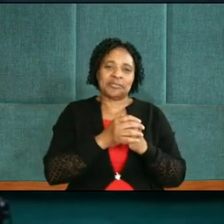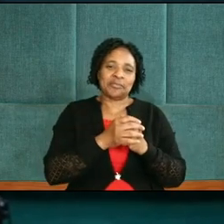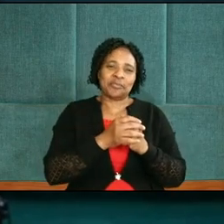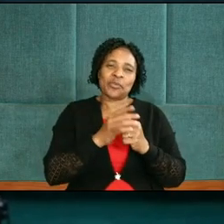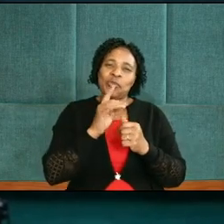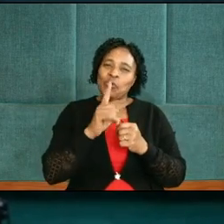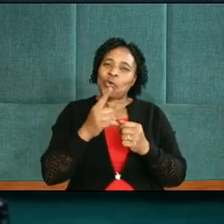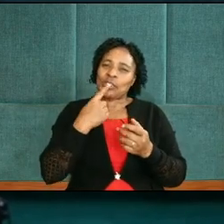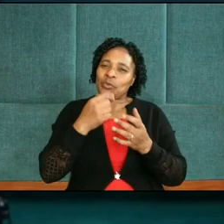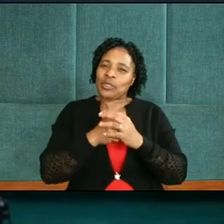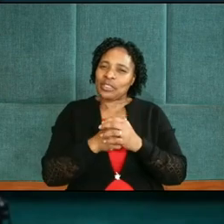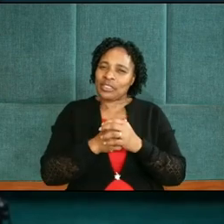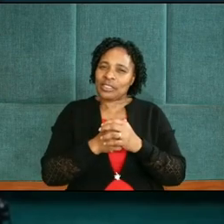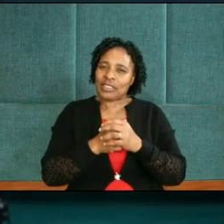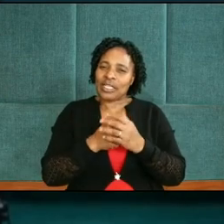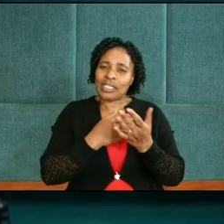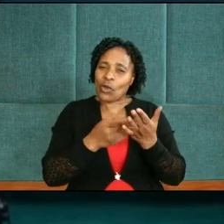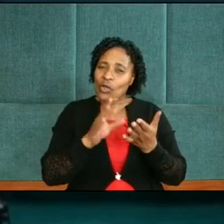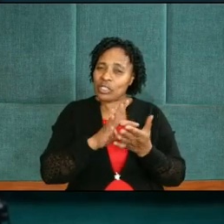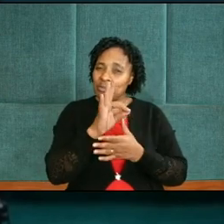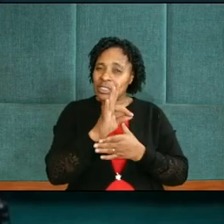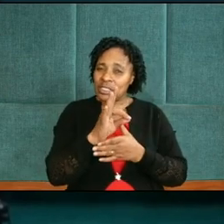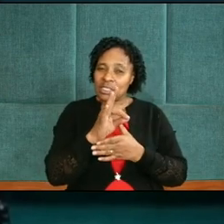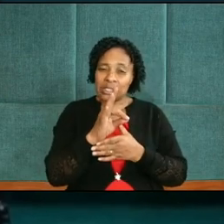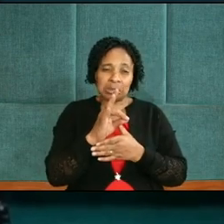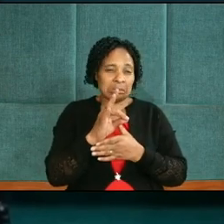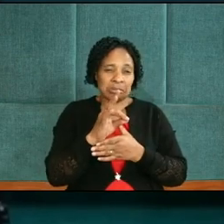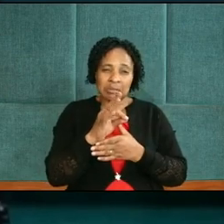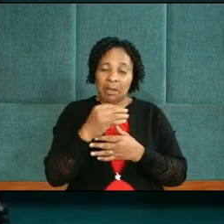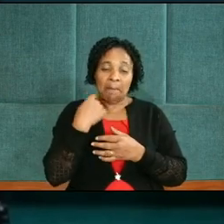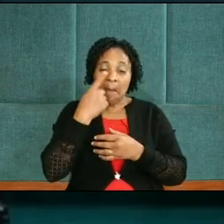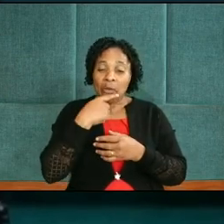So they speak, hey, so the Holy Ghost is not about speaking in tongues.